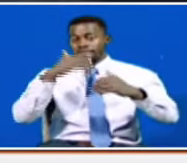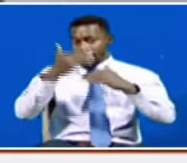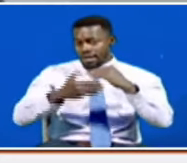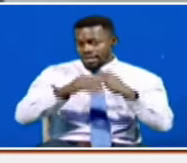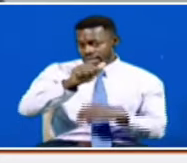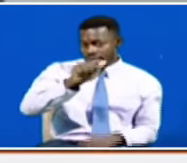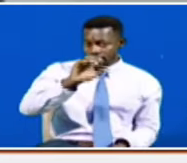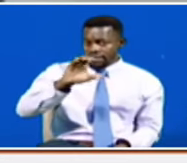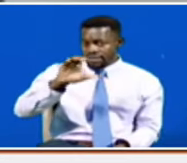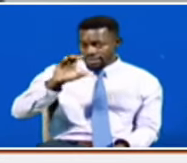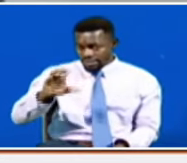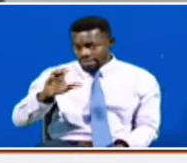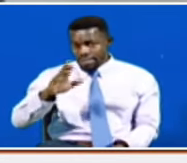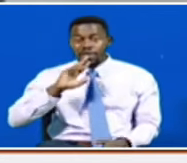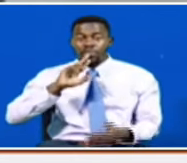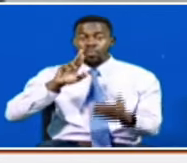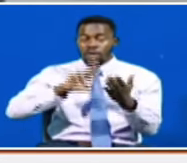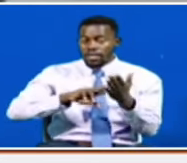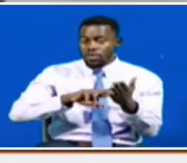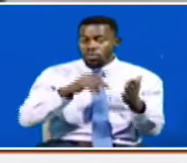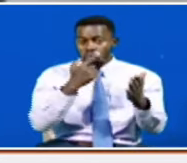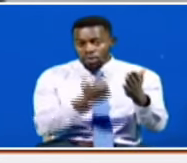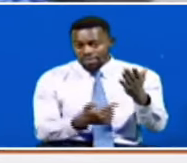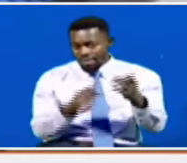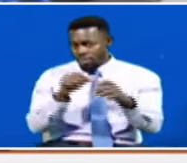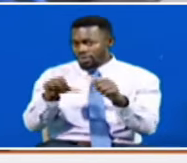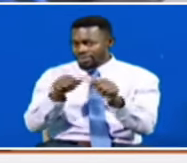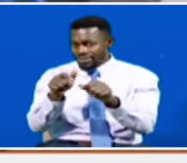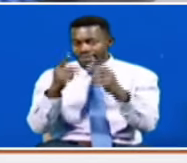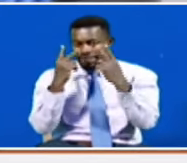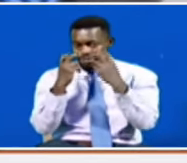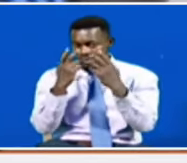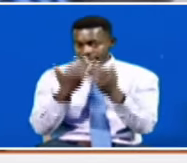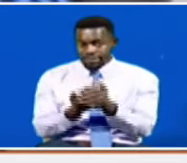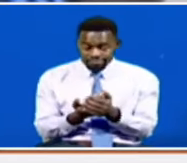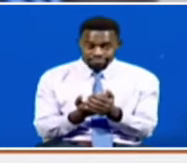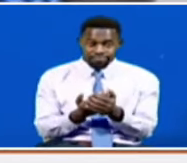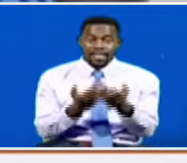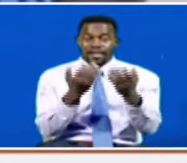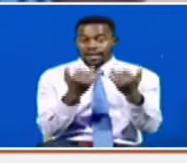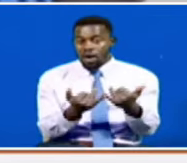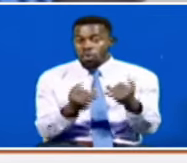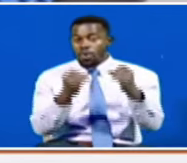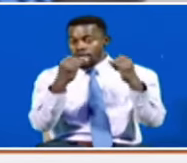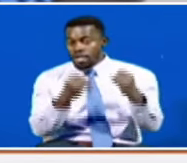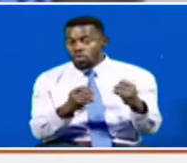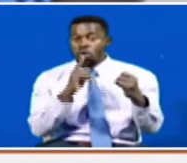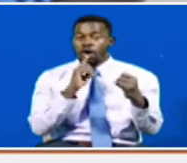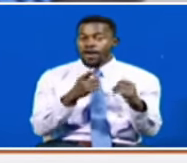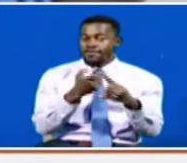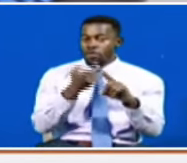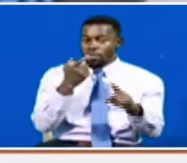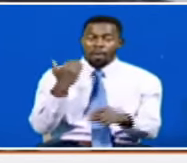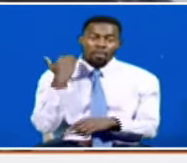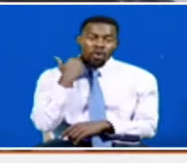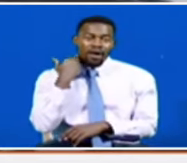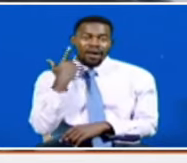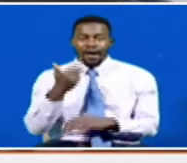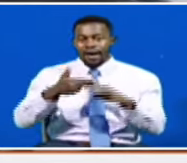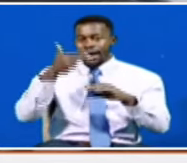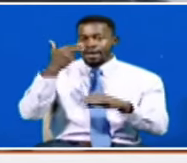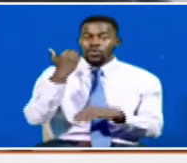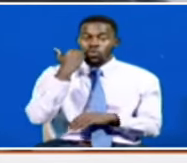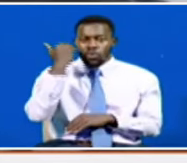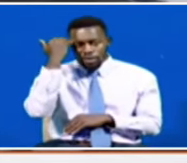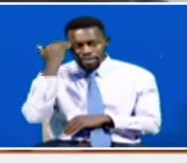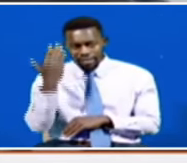court postponed the plea taking of all the accused. This delay follows an order issued by the Murang'a High Court halting the